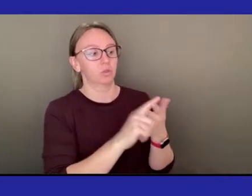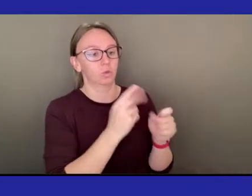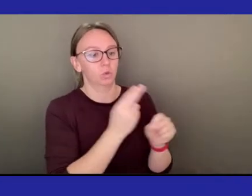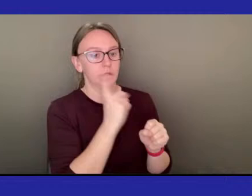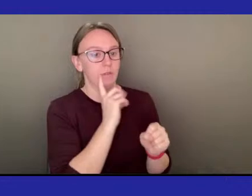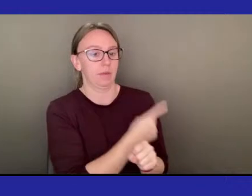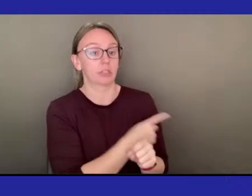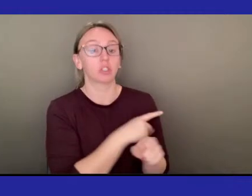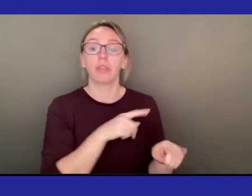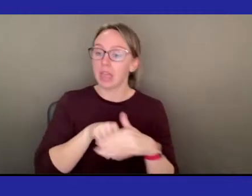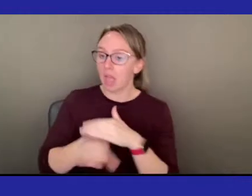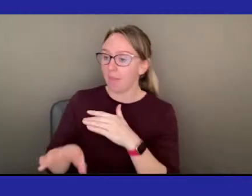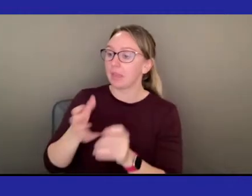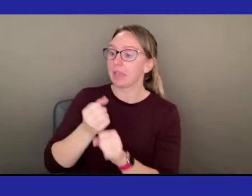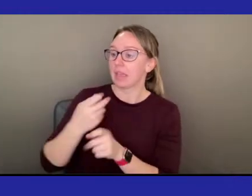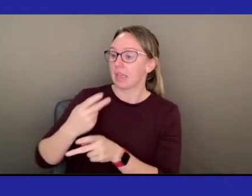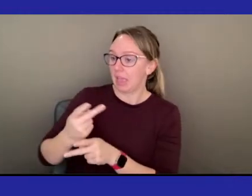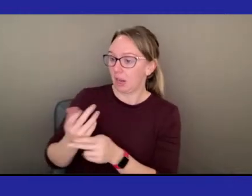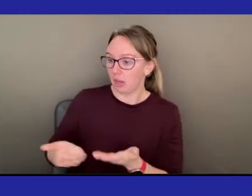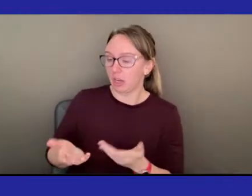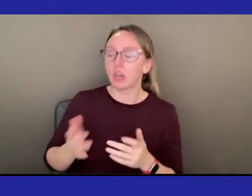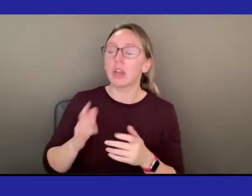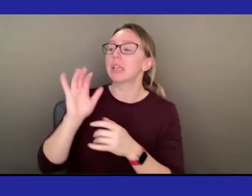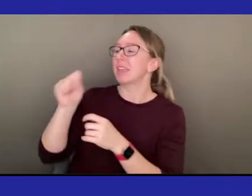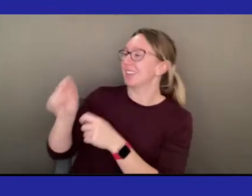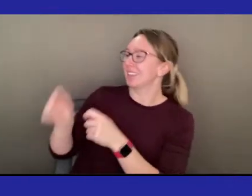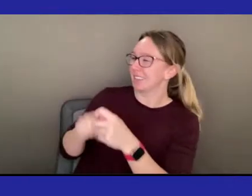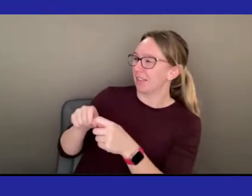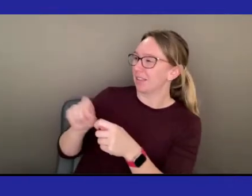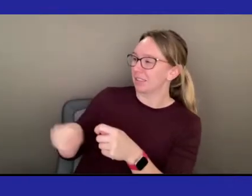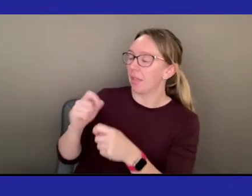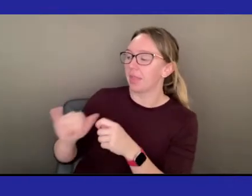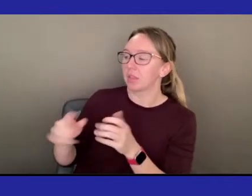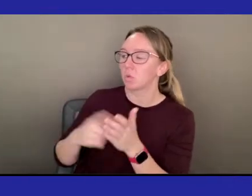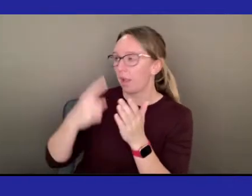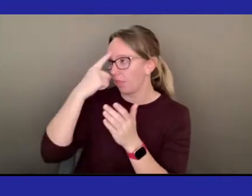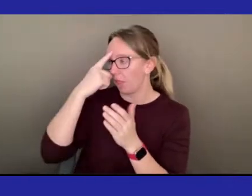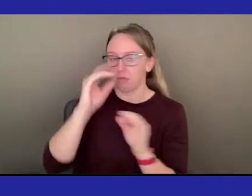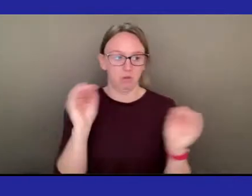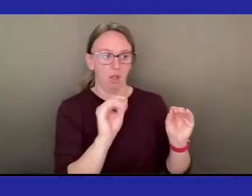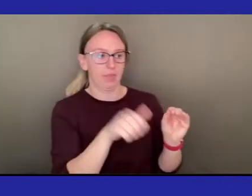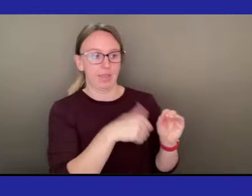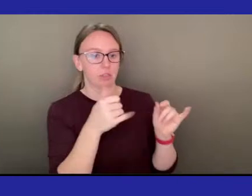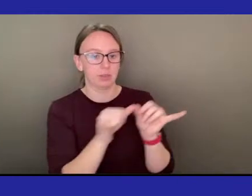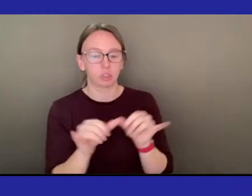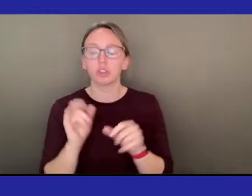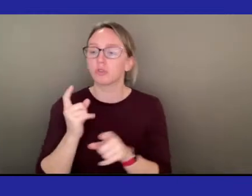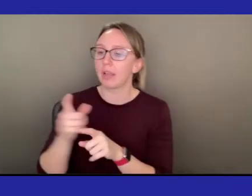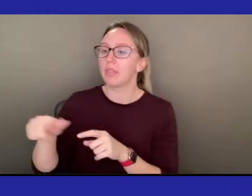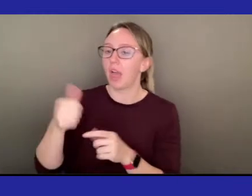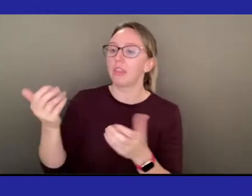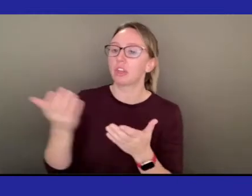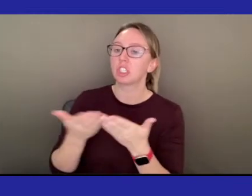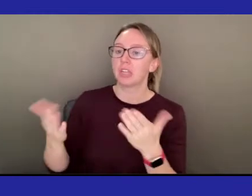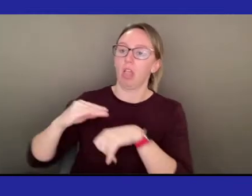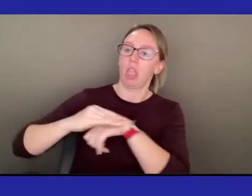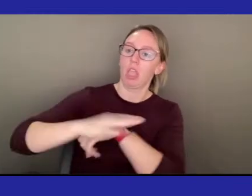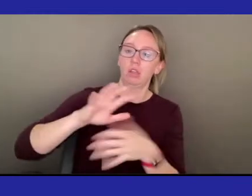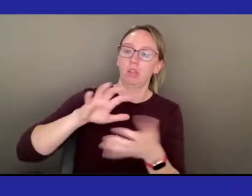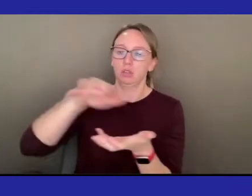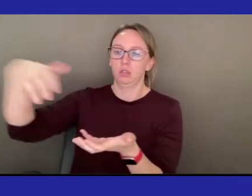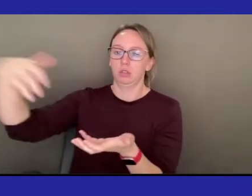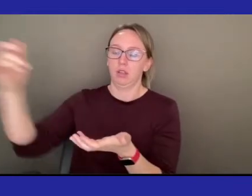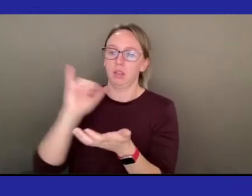in, here. get care here, they, you know, Exactly. Yep. Right, that's what I thought. not anything else. Right, the other stuff creates noise. Yeah, yeah. Mhm. So we do want